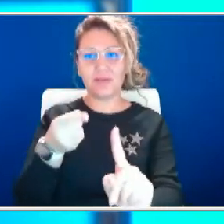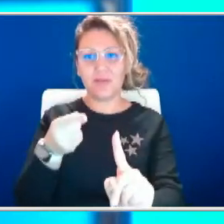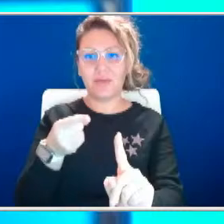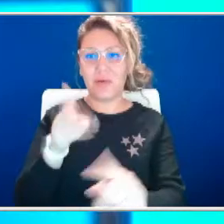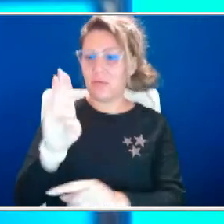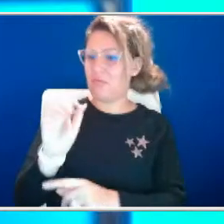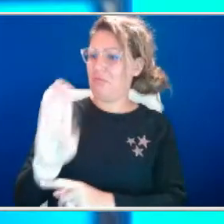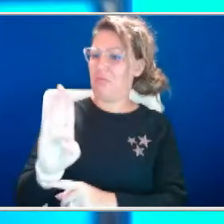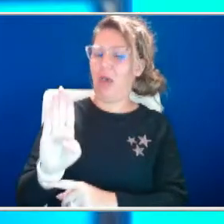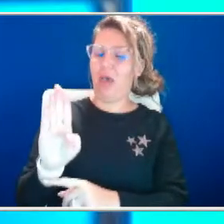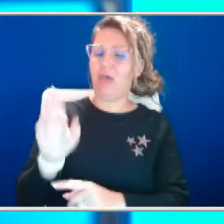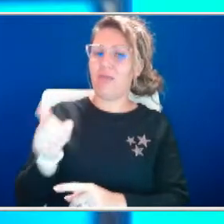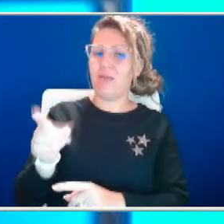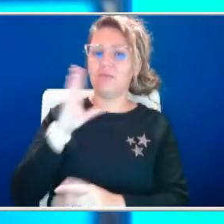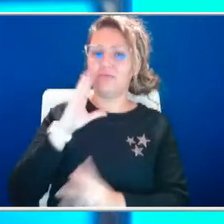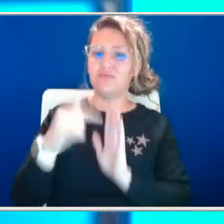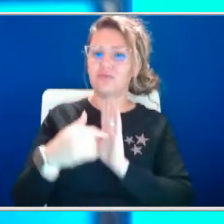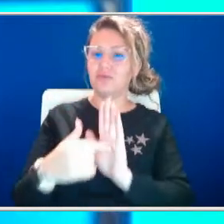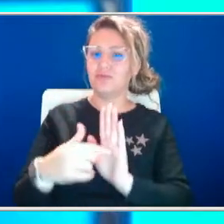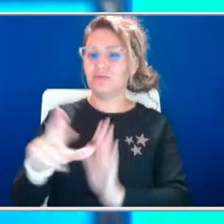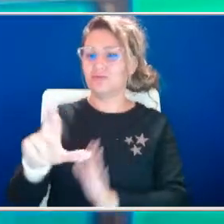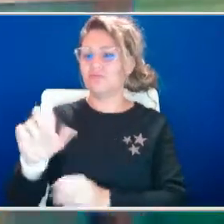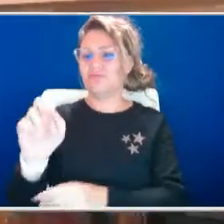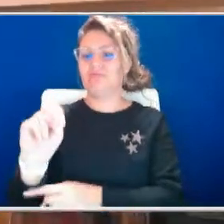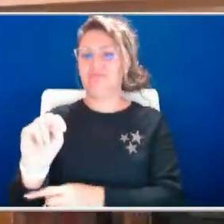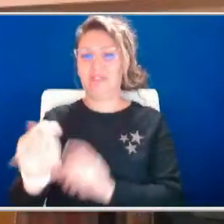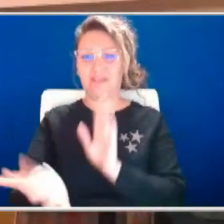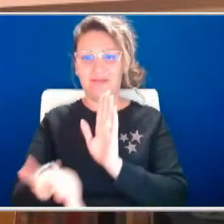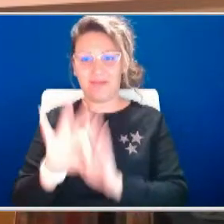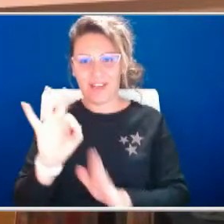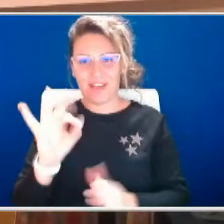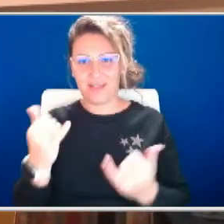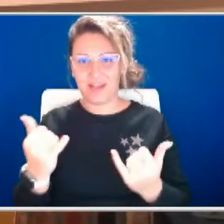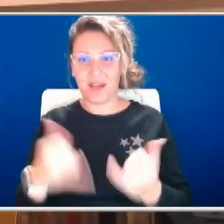us, Ron Verlin has now found it.